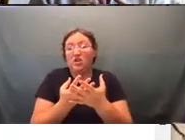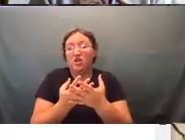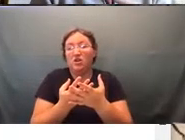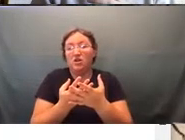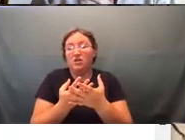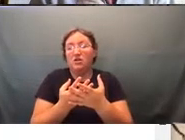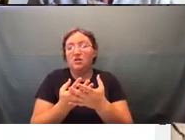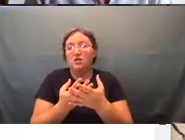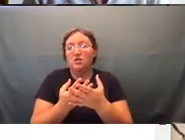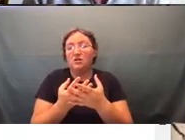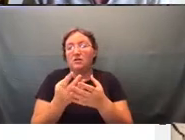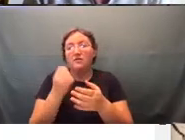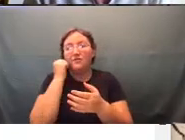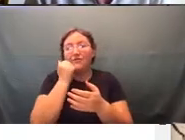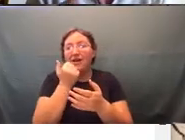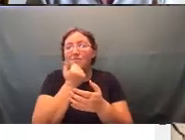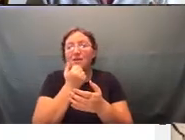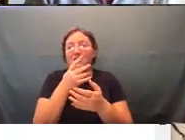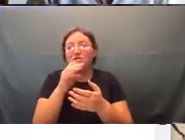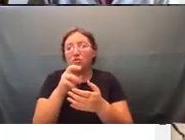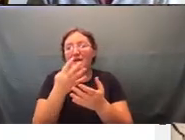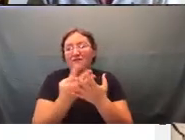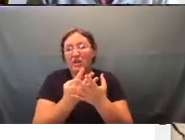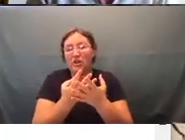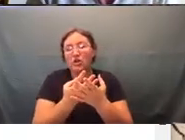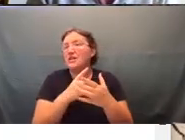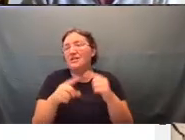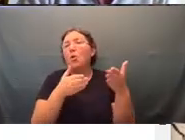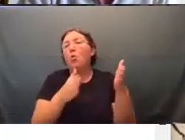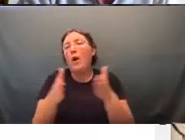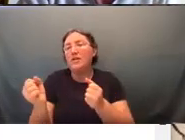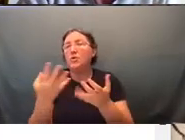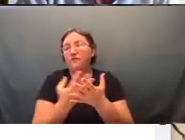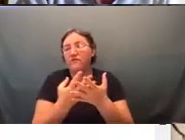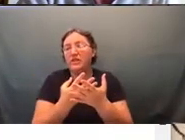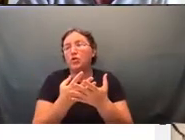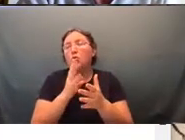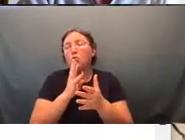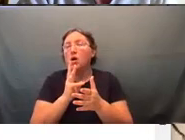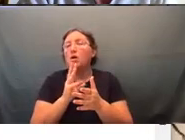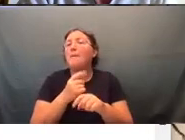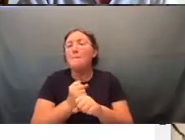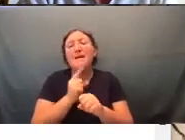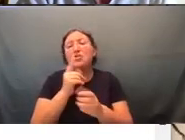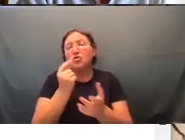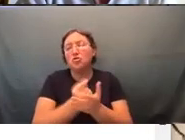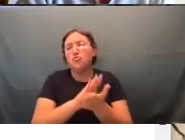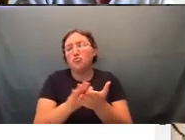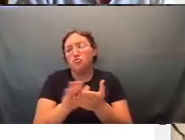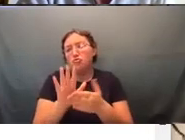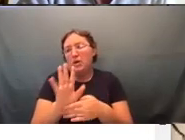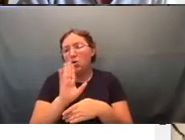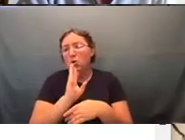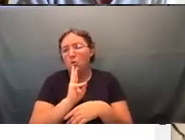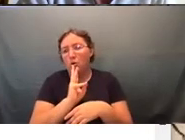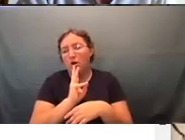filters, fabric filters, or ceramic filters. There's a whole bunch of different ways, but do make sure you treat that water that you